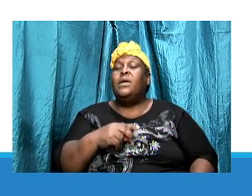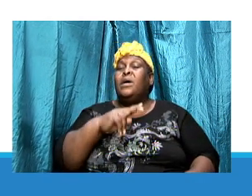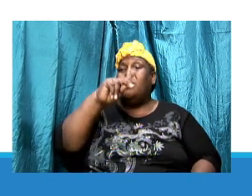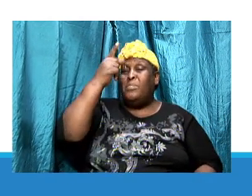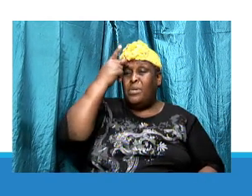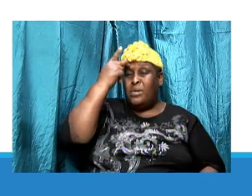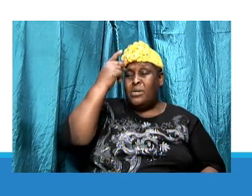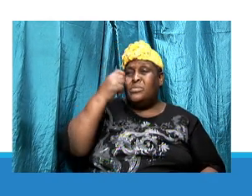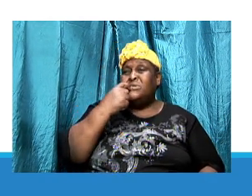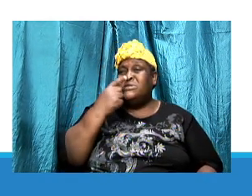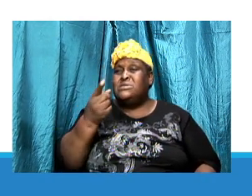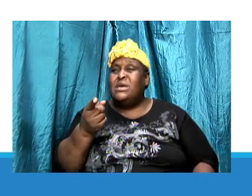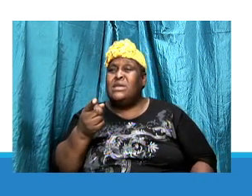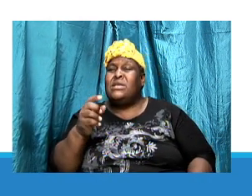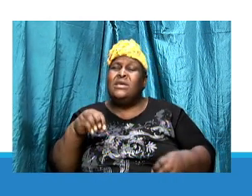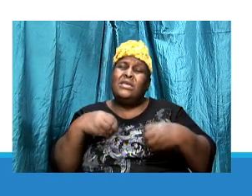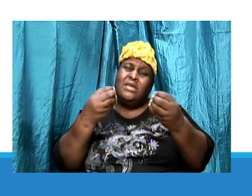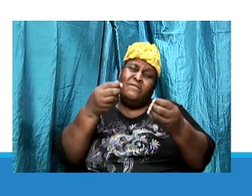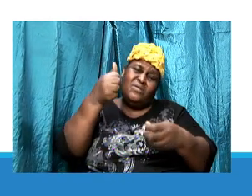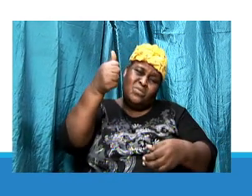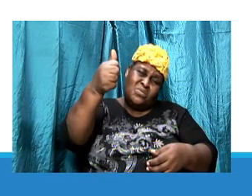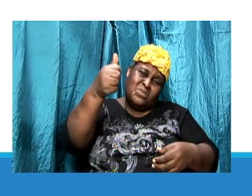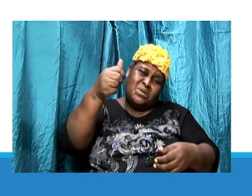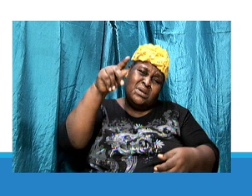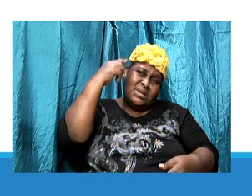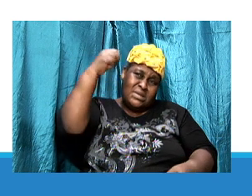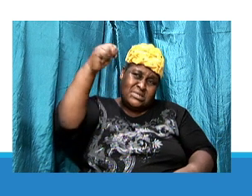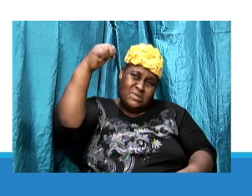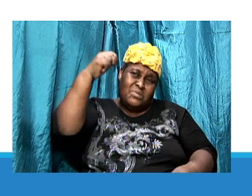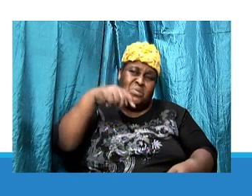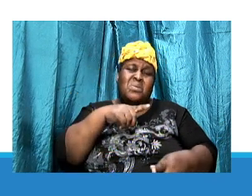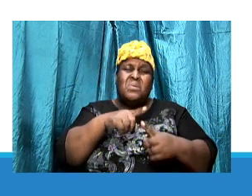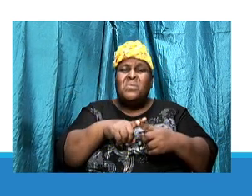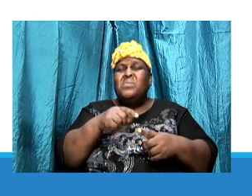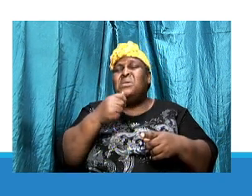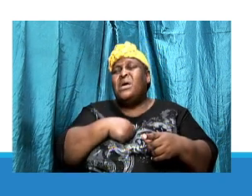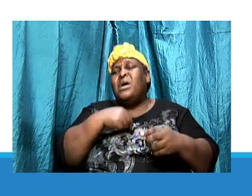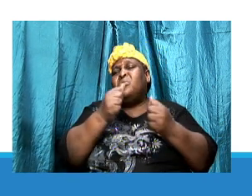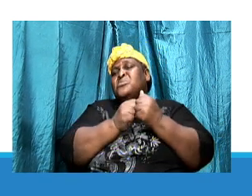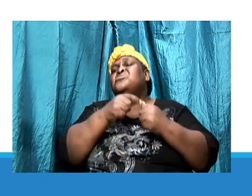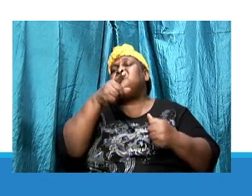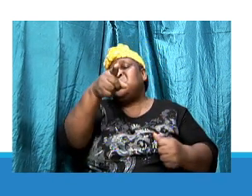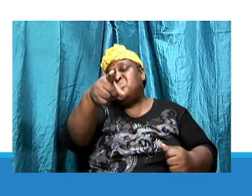actually giving his own testimony. And he was saying that when I was with you,